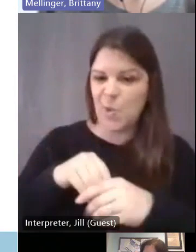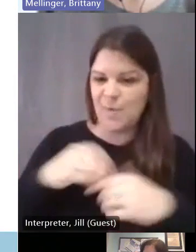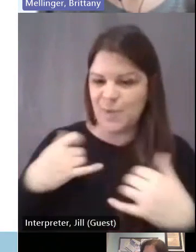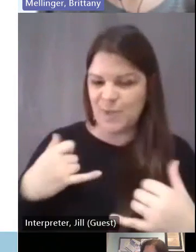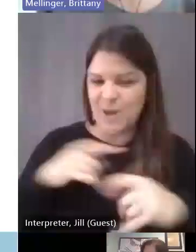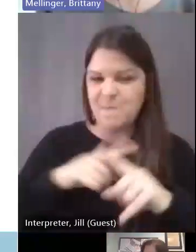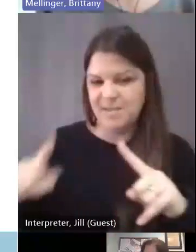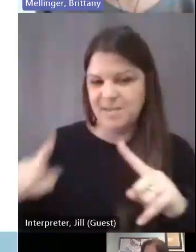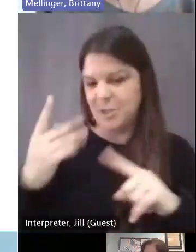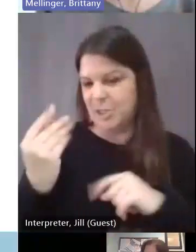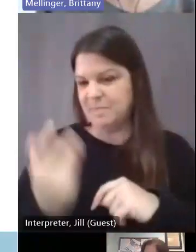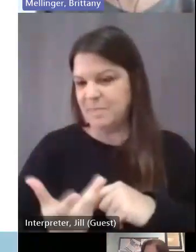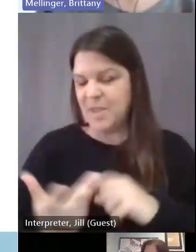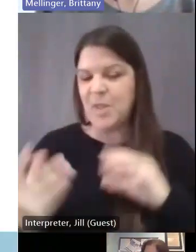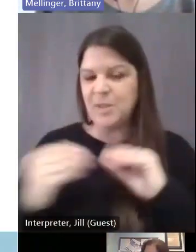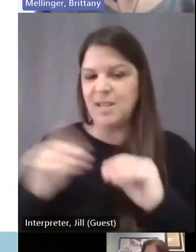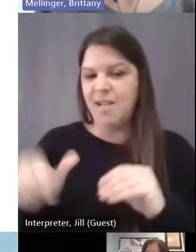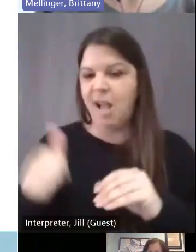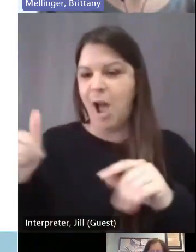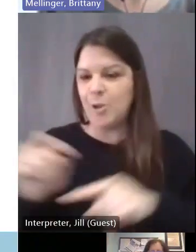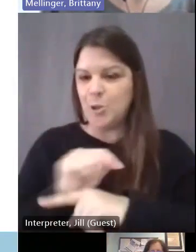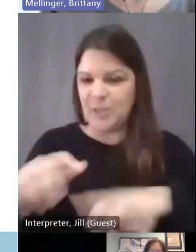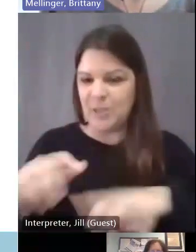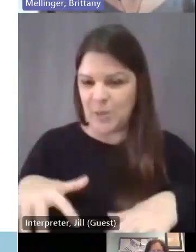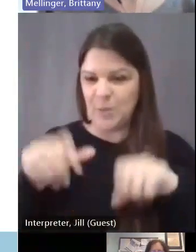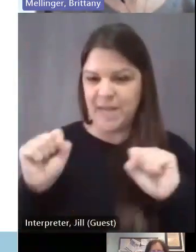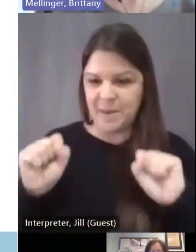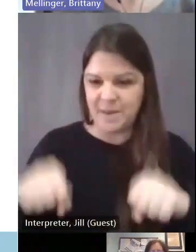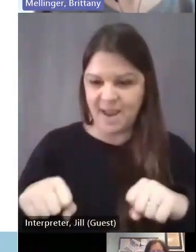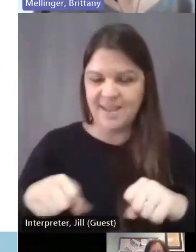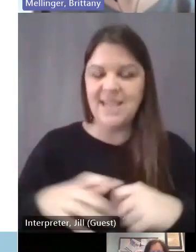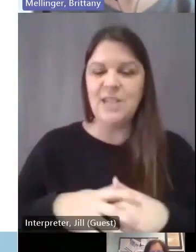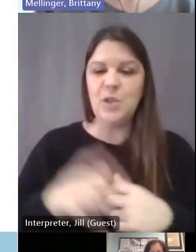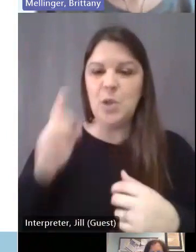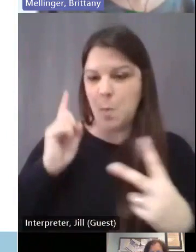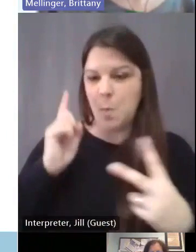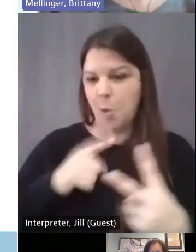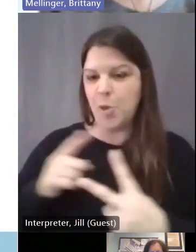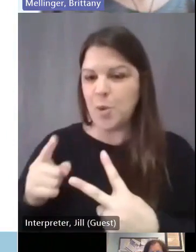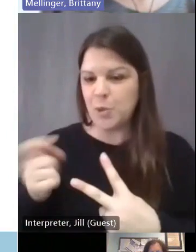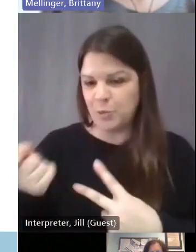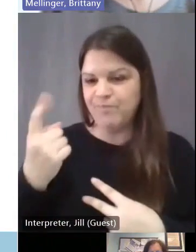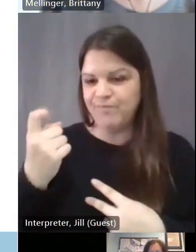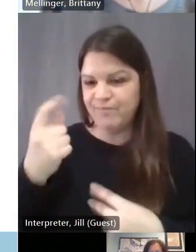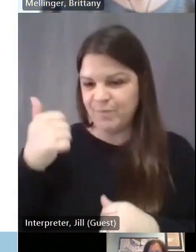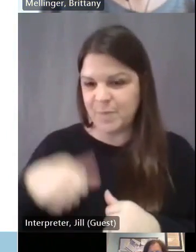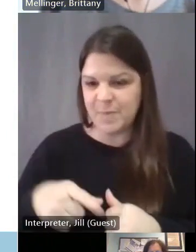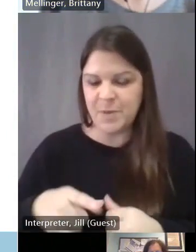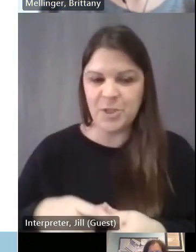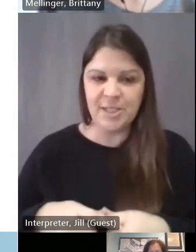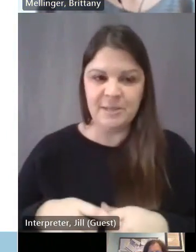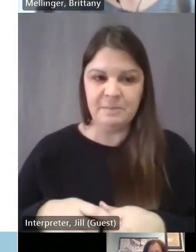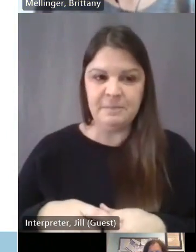today, just to keep both aspects of fair housing in our minds as we're having these discussions.